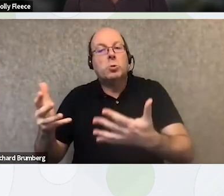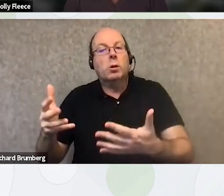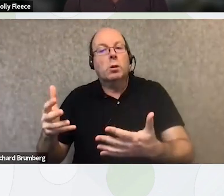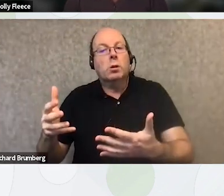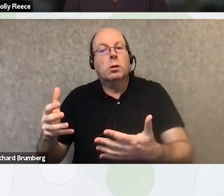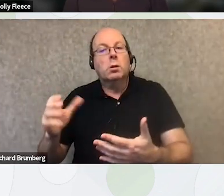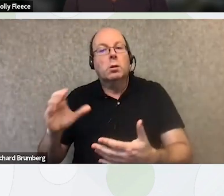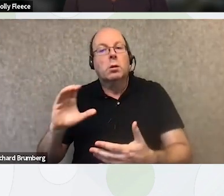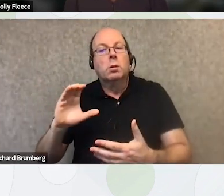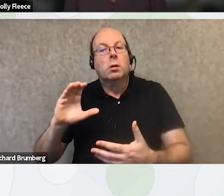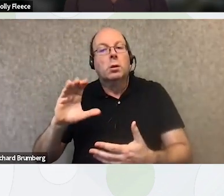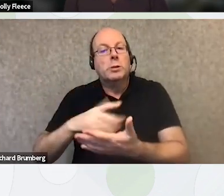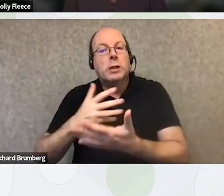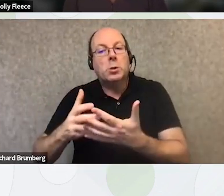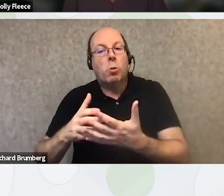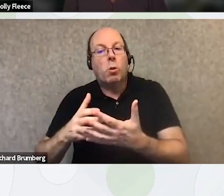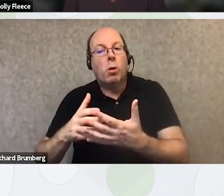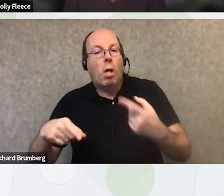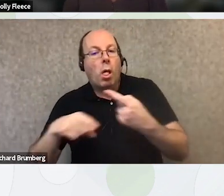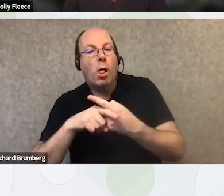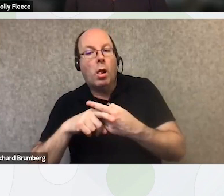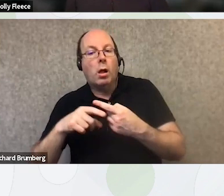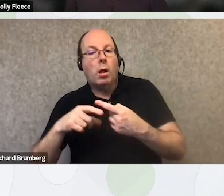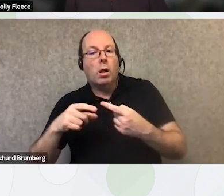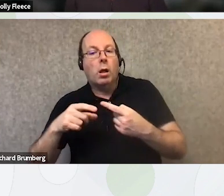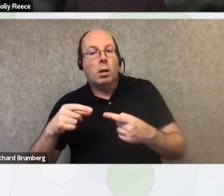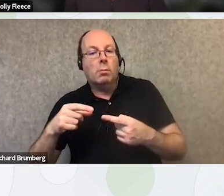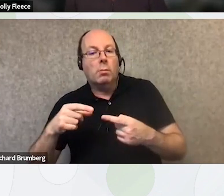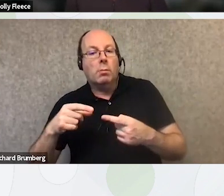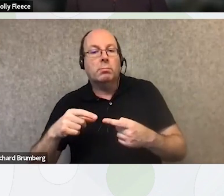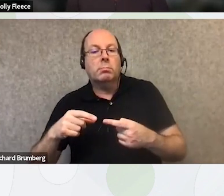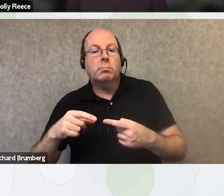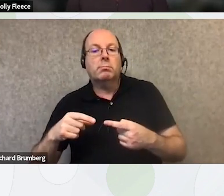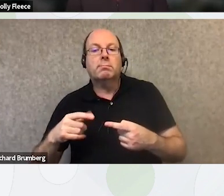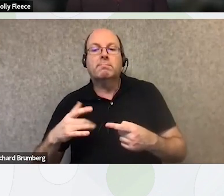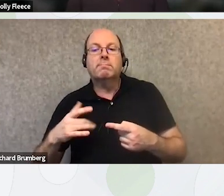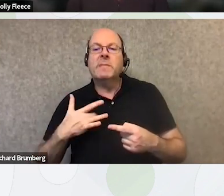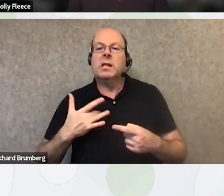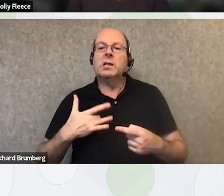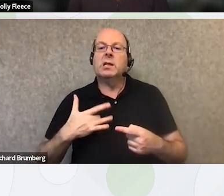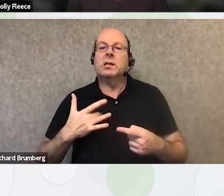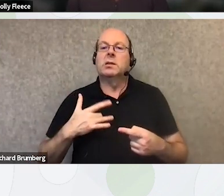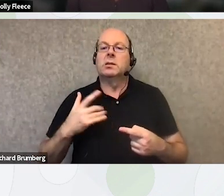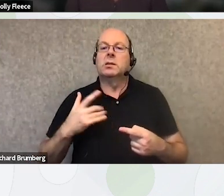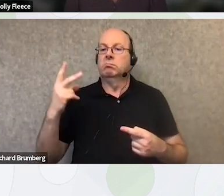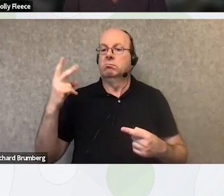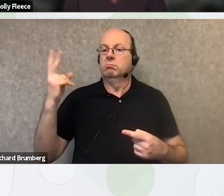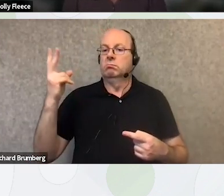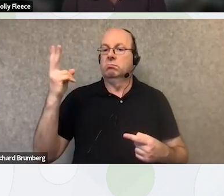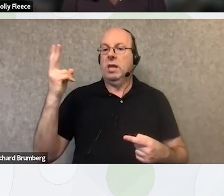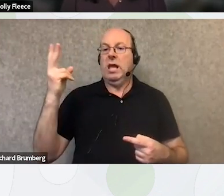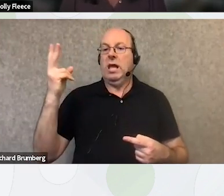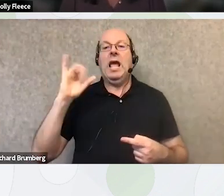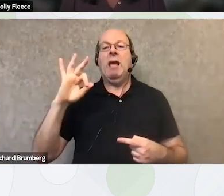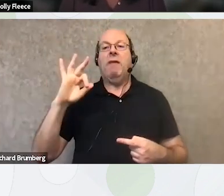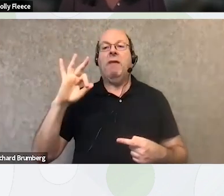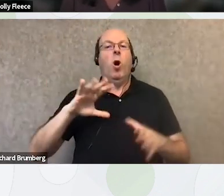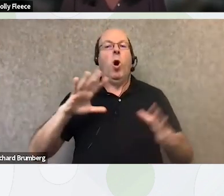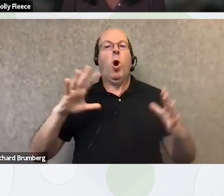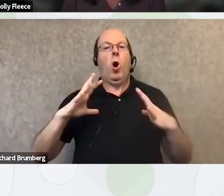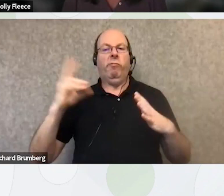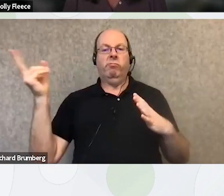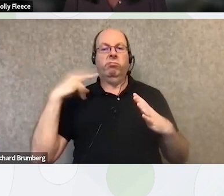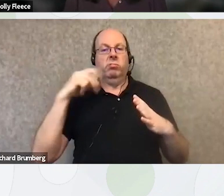work difficult. Unfortunately, there's a social norm where it's may be deemed unprofessional to take a sick day,